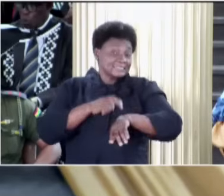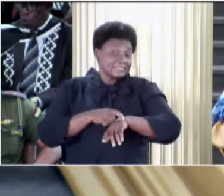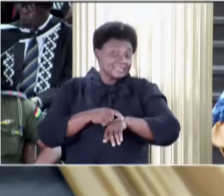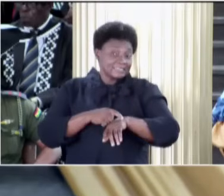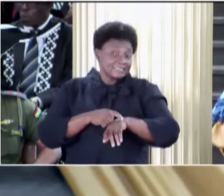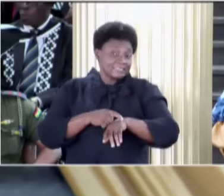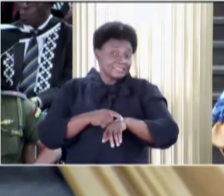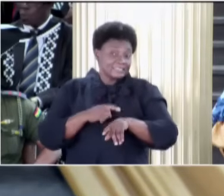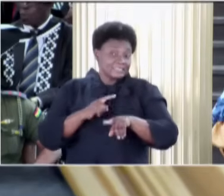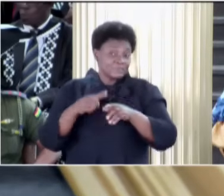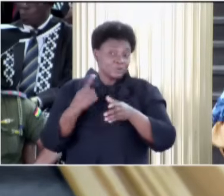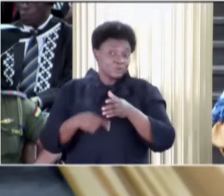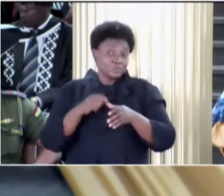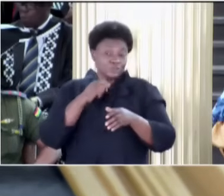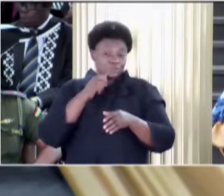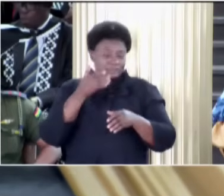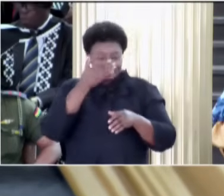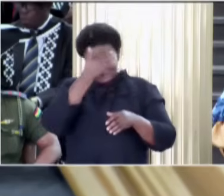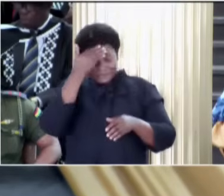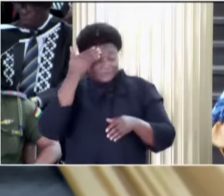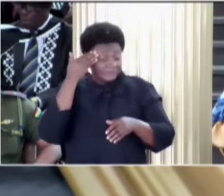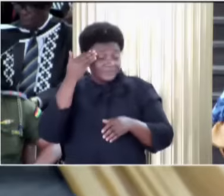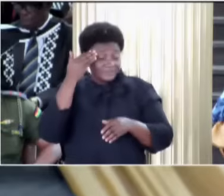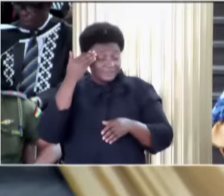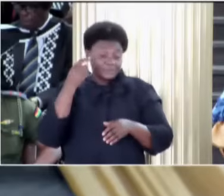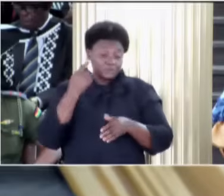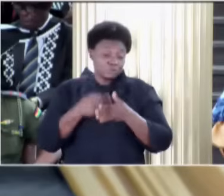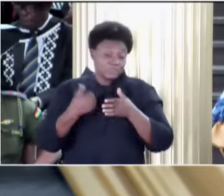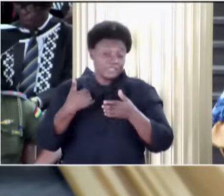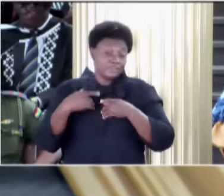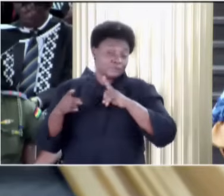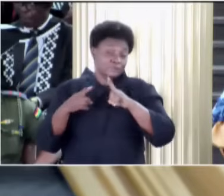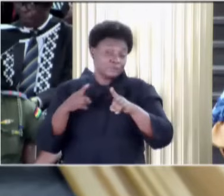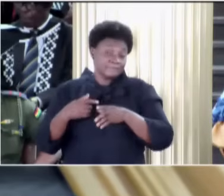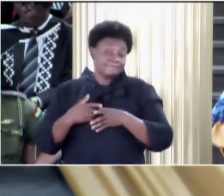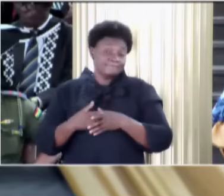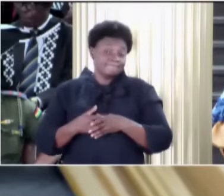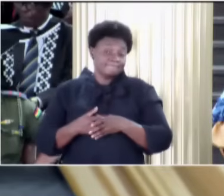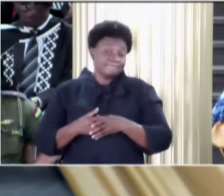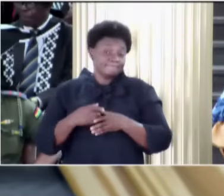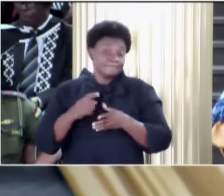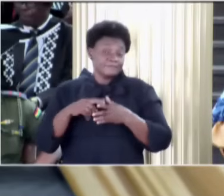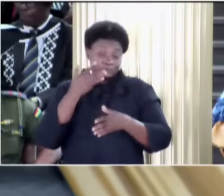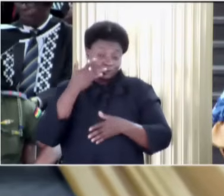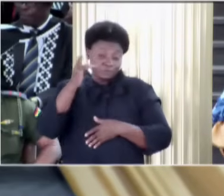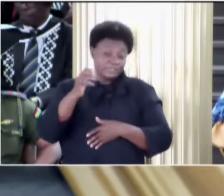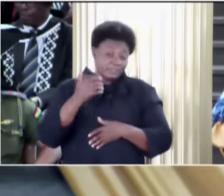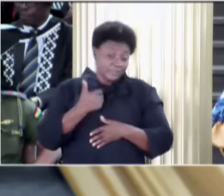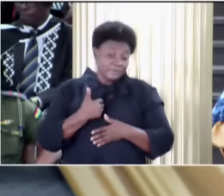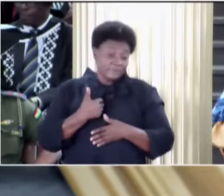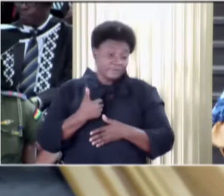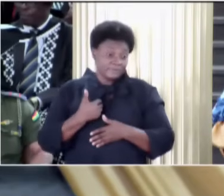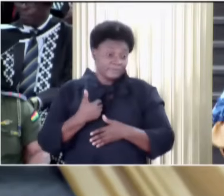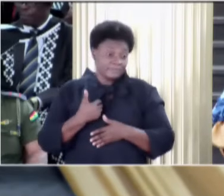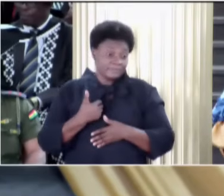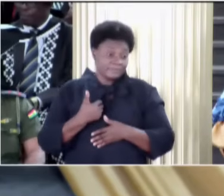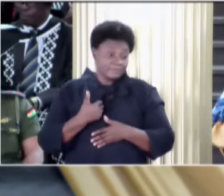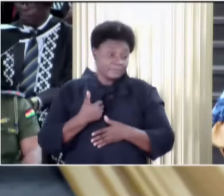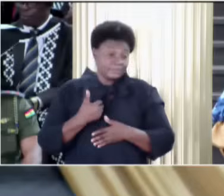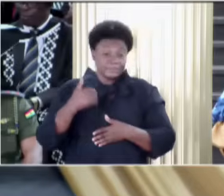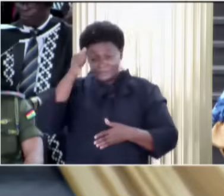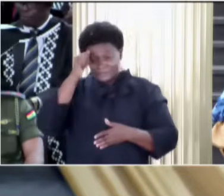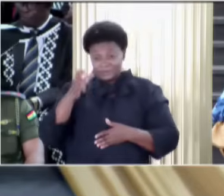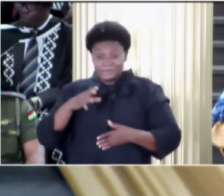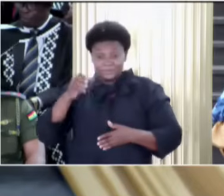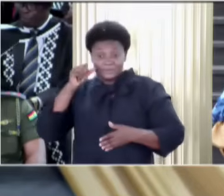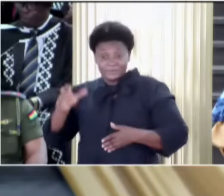amnesia. You're forgetting what has been gifted to you, the blessing you received, the privilege that you hold. And so, ladies and